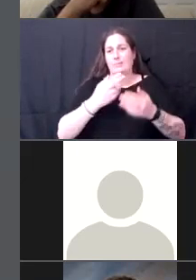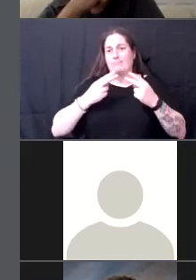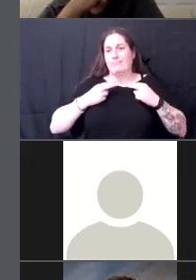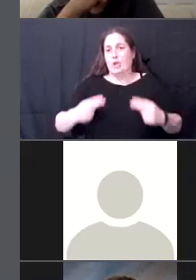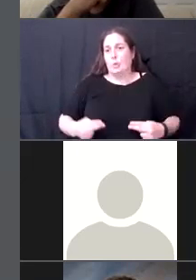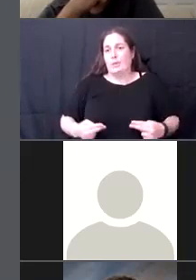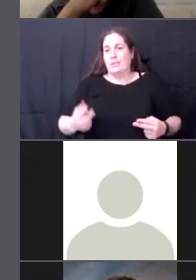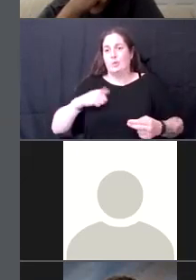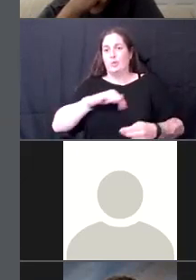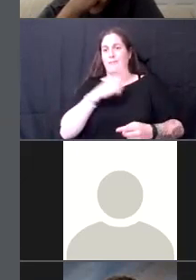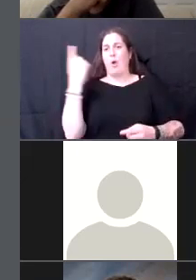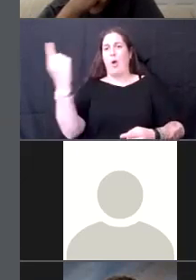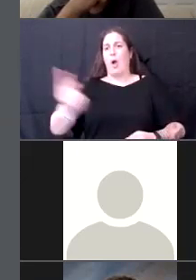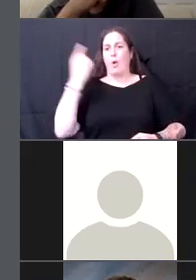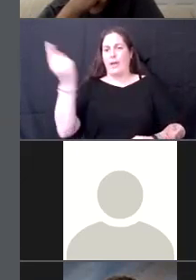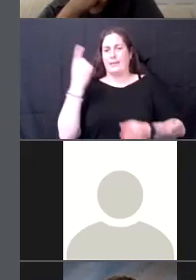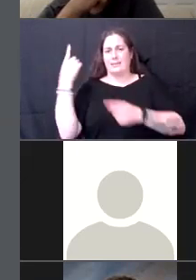evidence of early